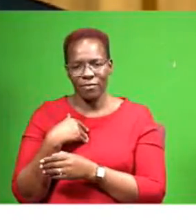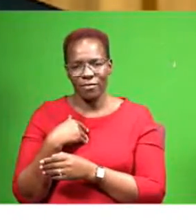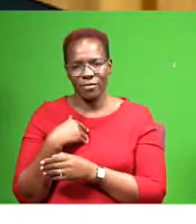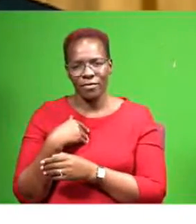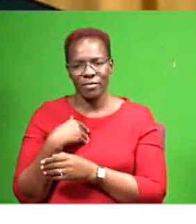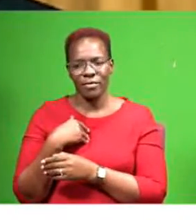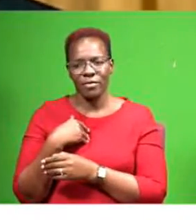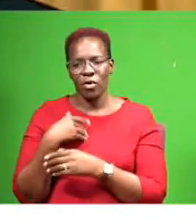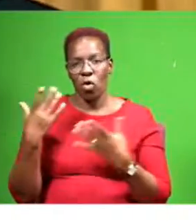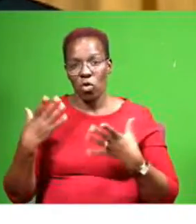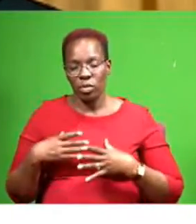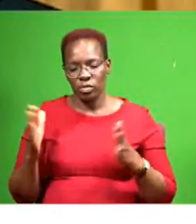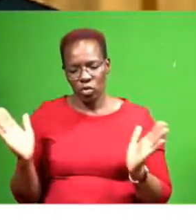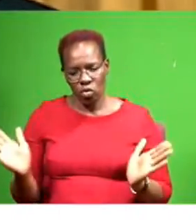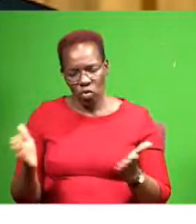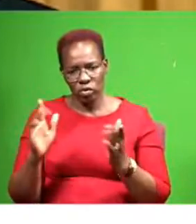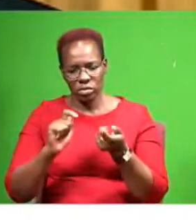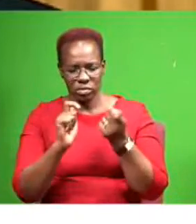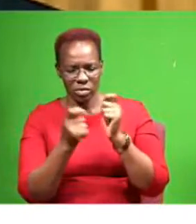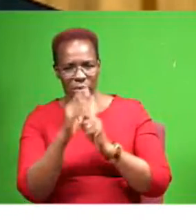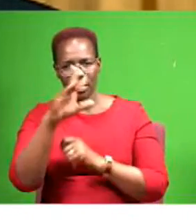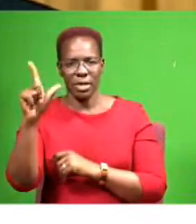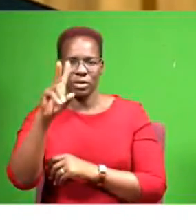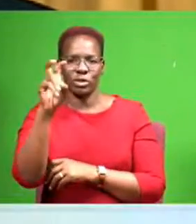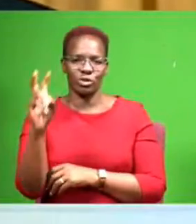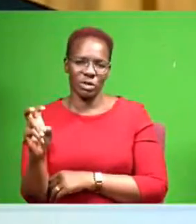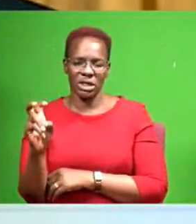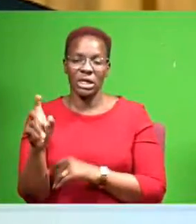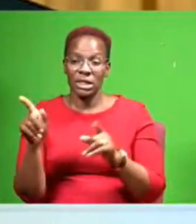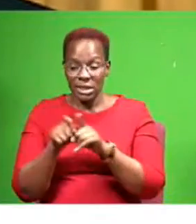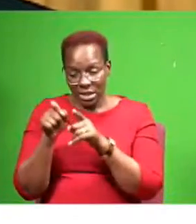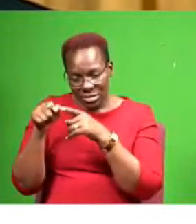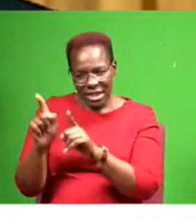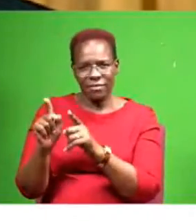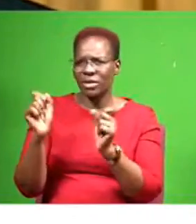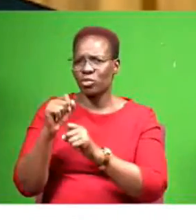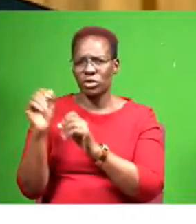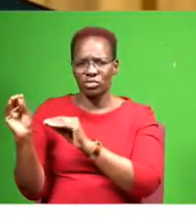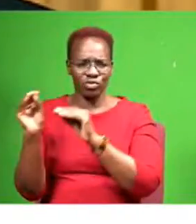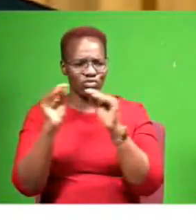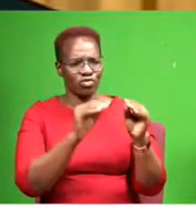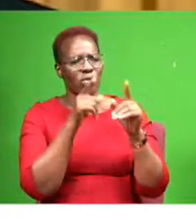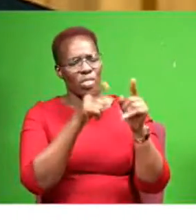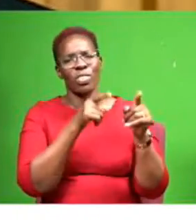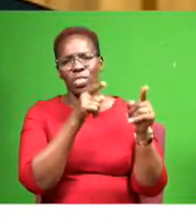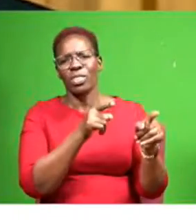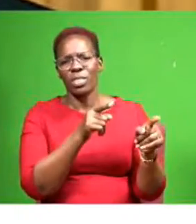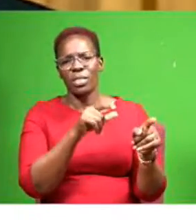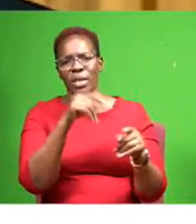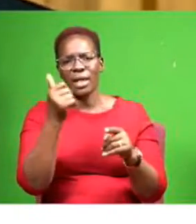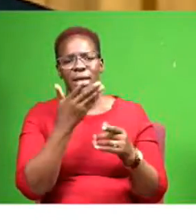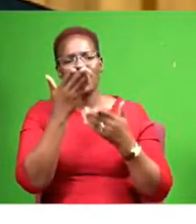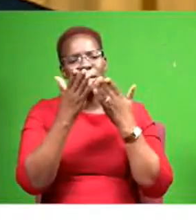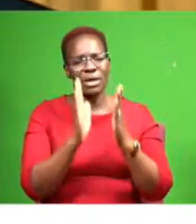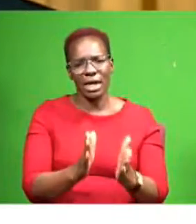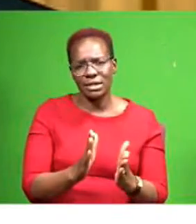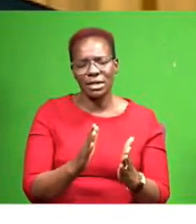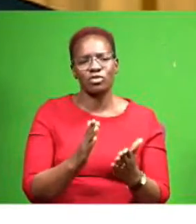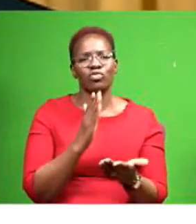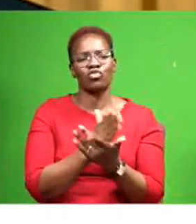who are promoting the Amendment Bill 2020. The appellants cannot therefore shift the blame onto the respondents to